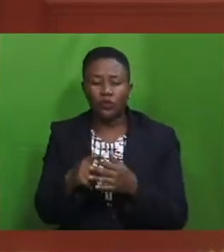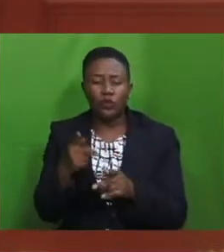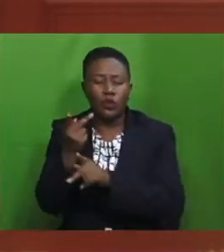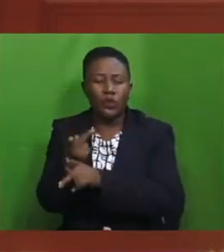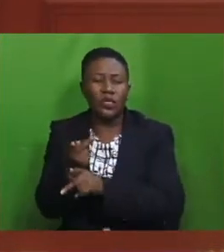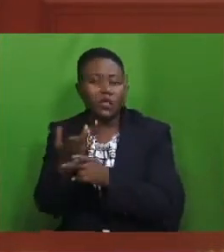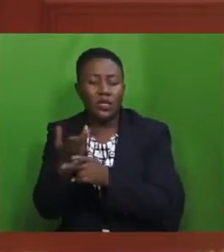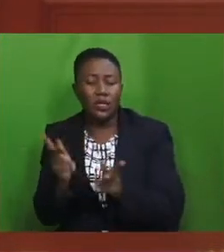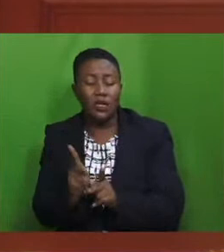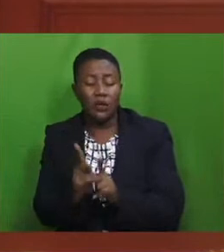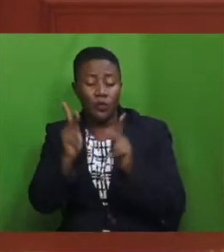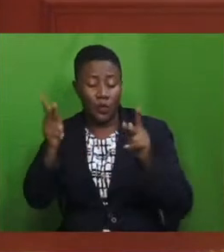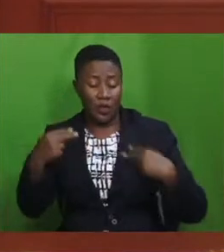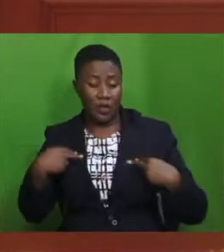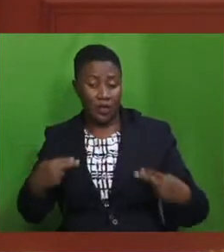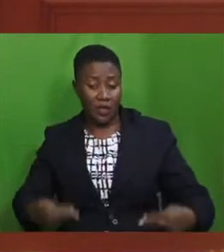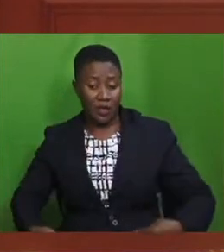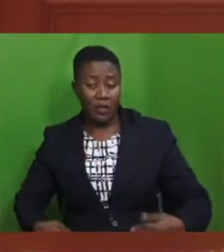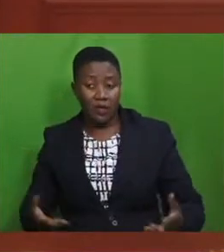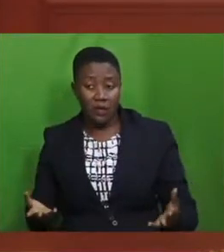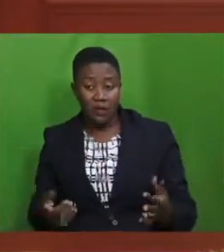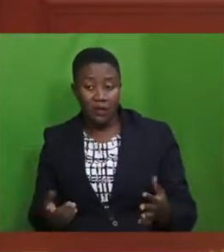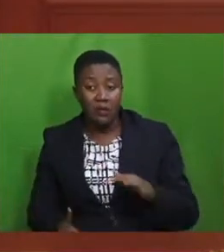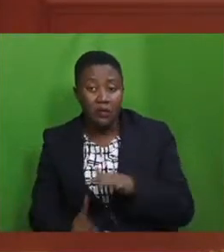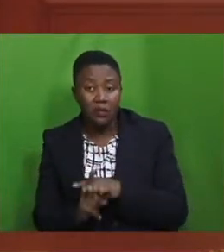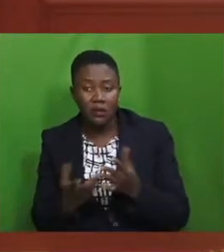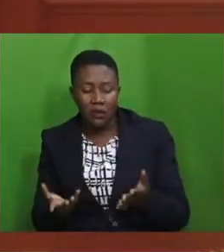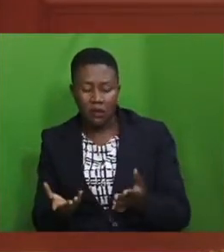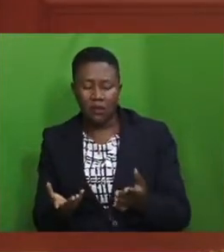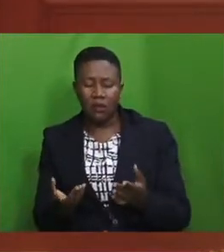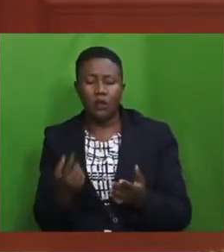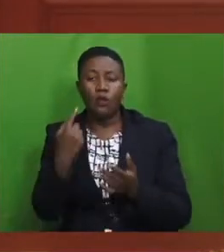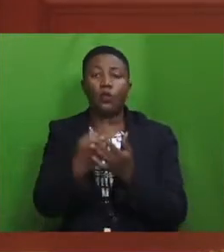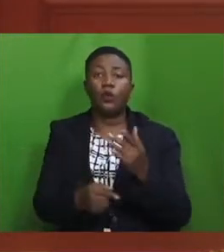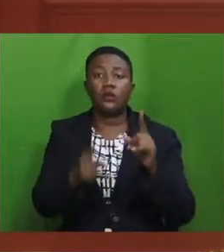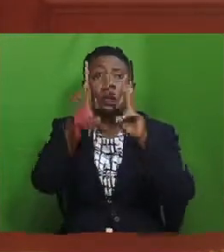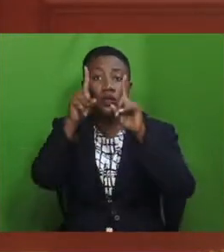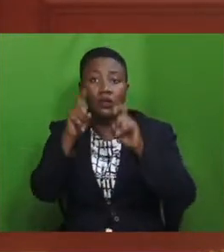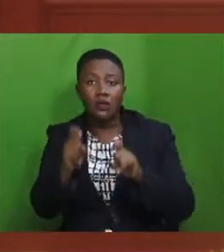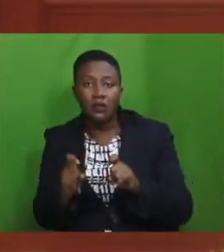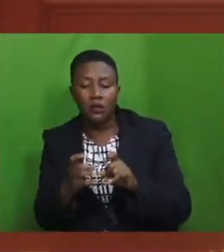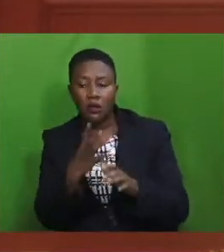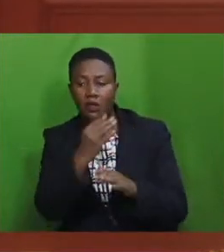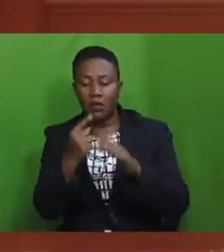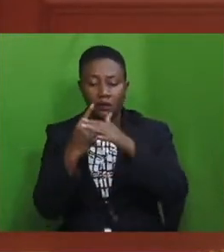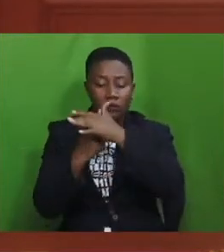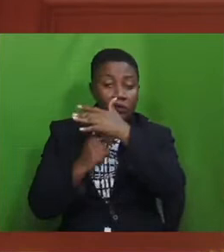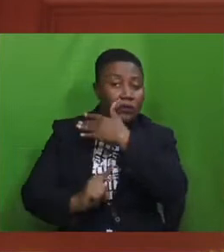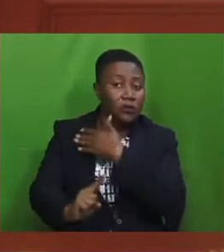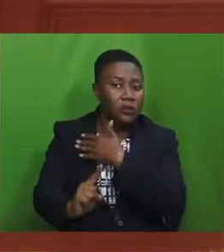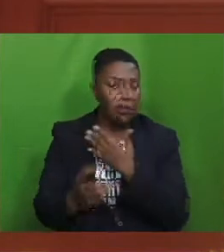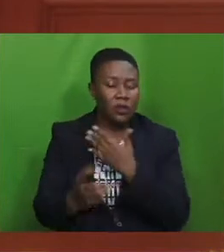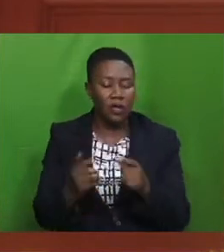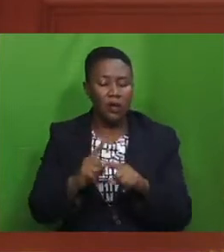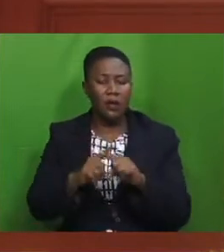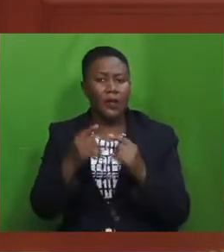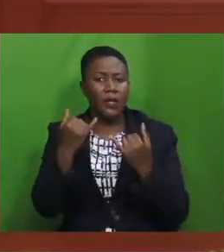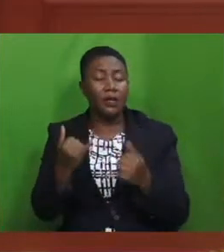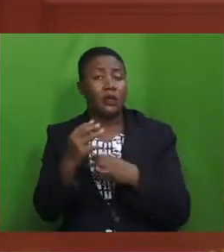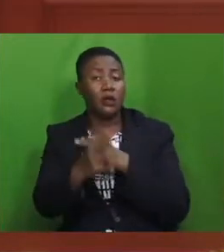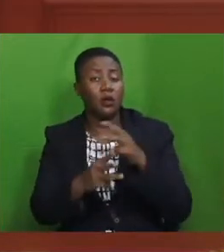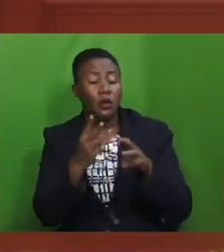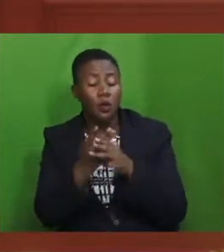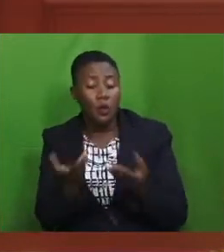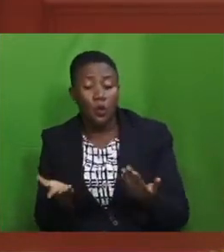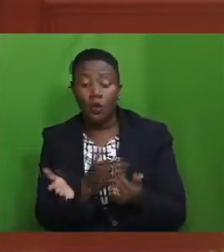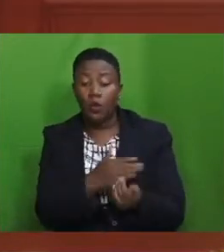public health epidemic was to test, isolate, and treat. Now the world, whether the United